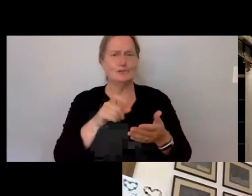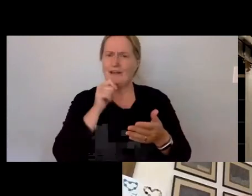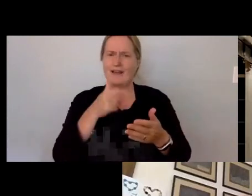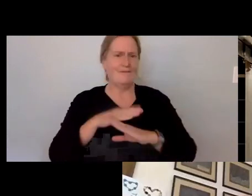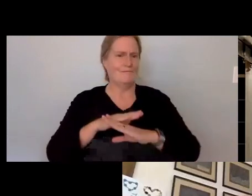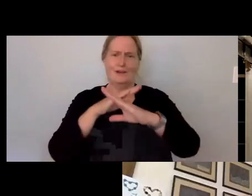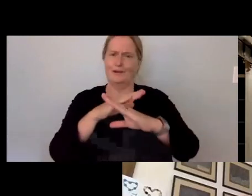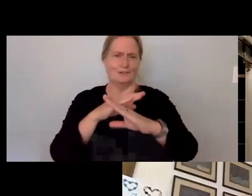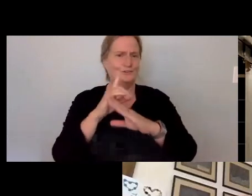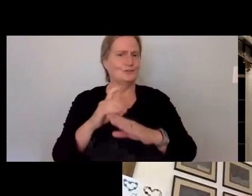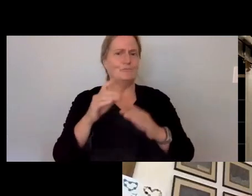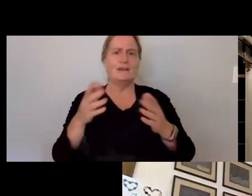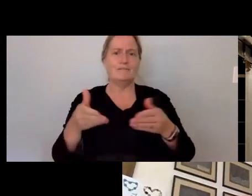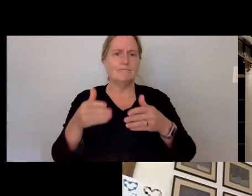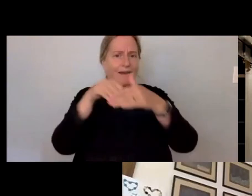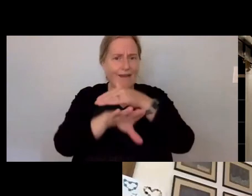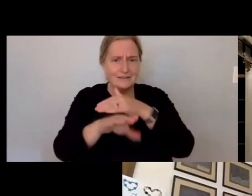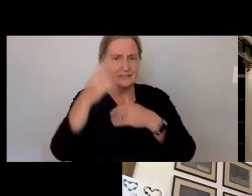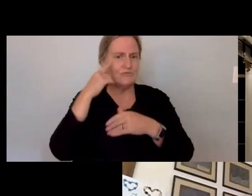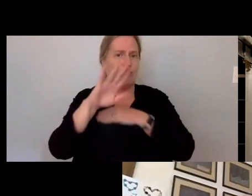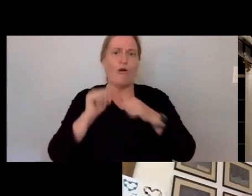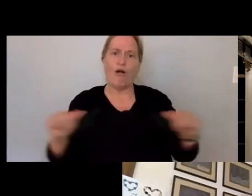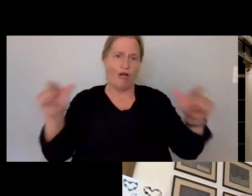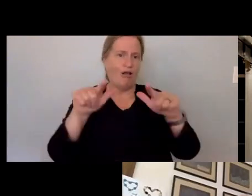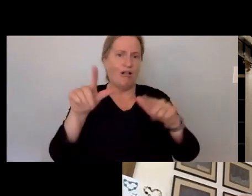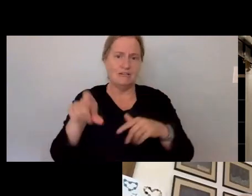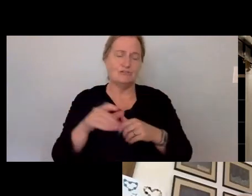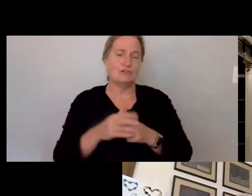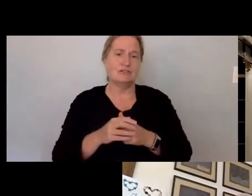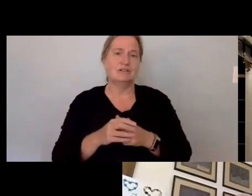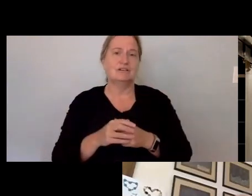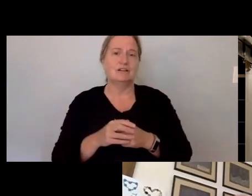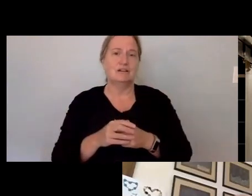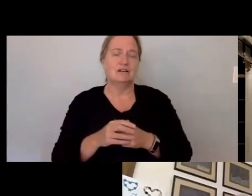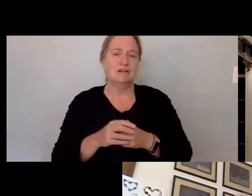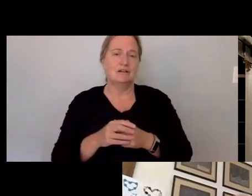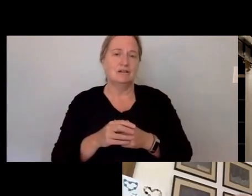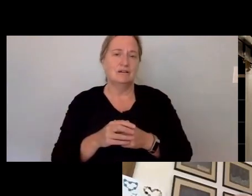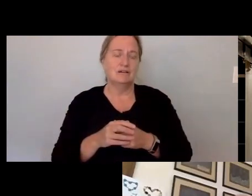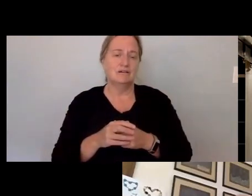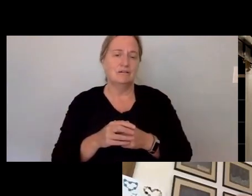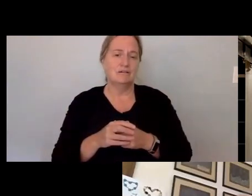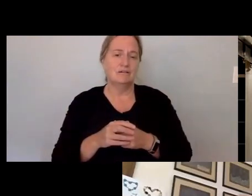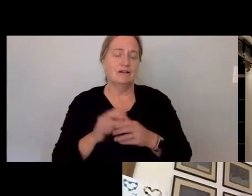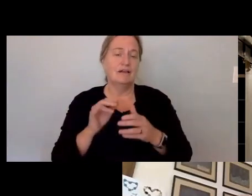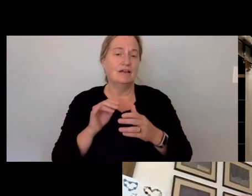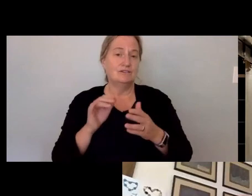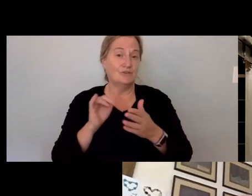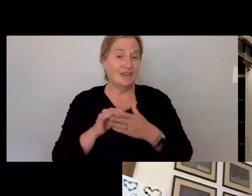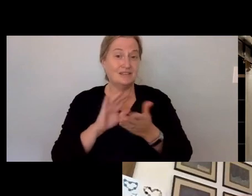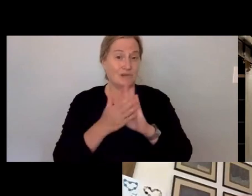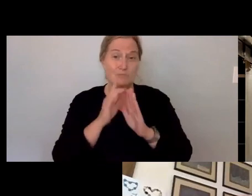the social determinants of health, as it's being called right now, has become an important